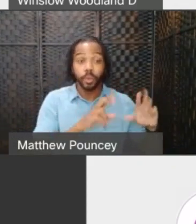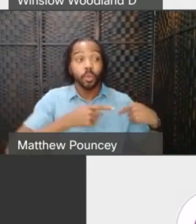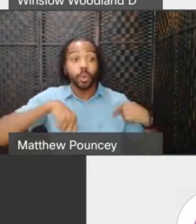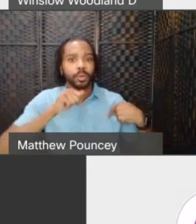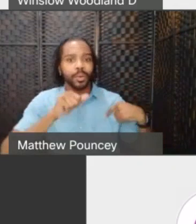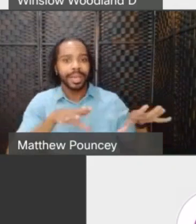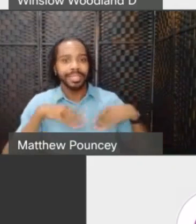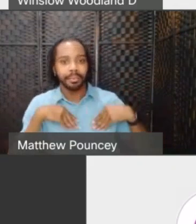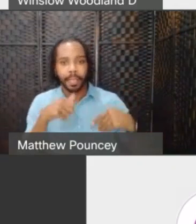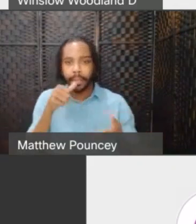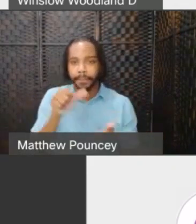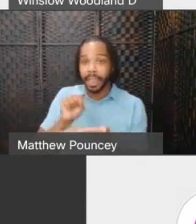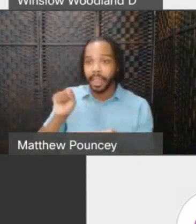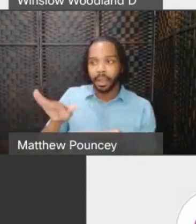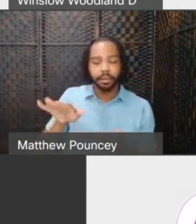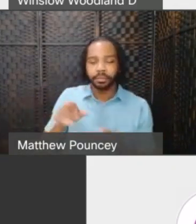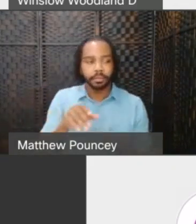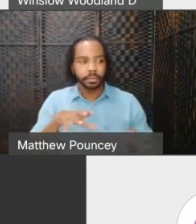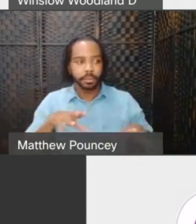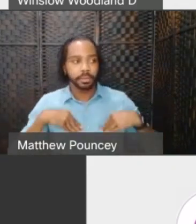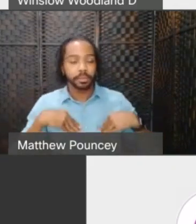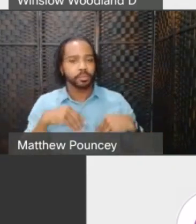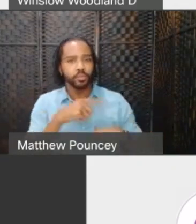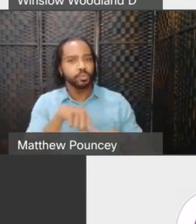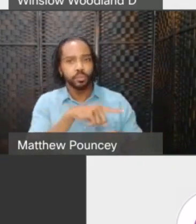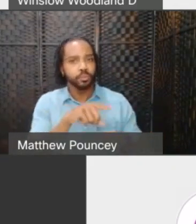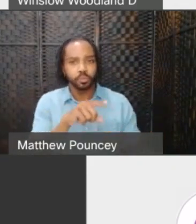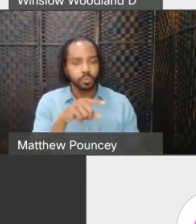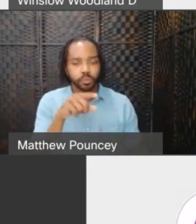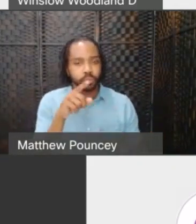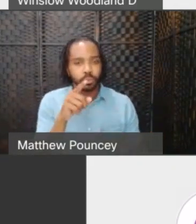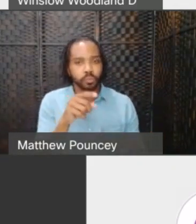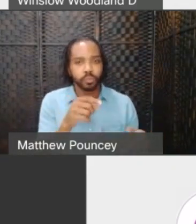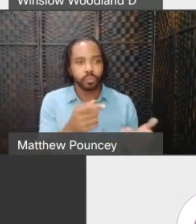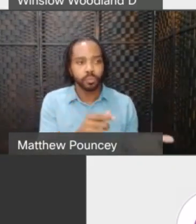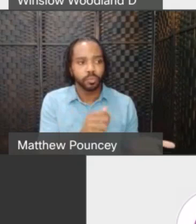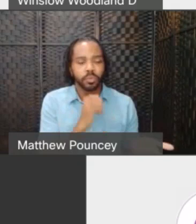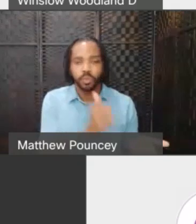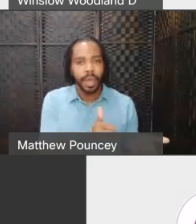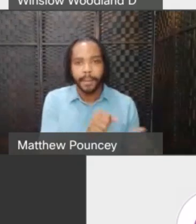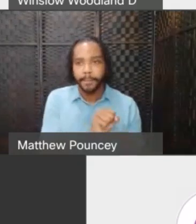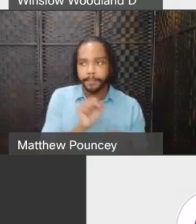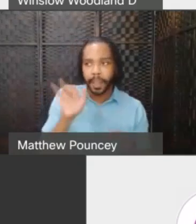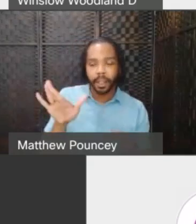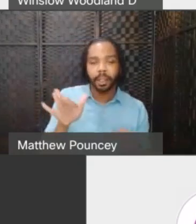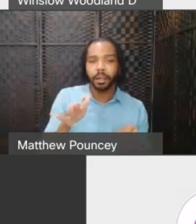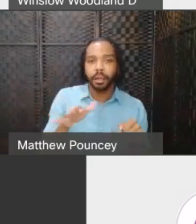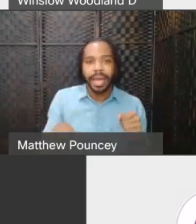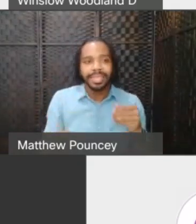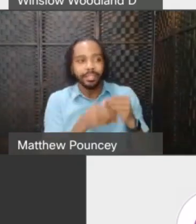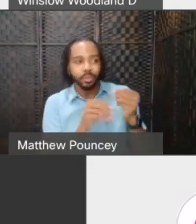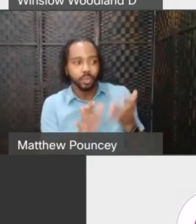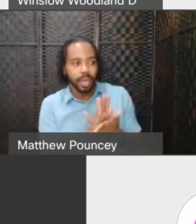accept mailed, so they should not be mailing, no one should be mailing any additional documents to the Board of Nursing. Now